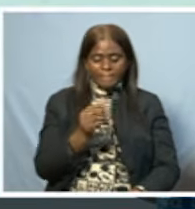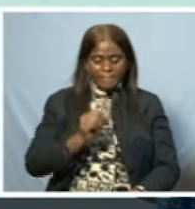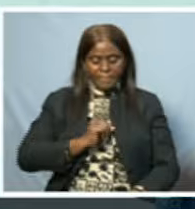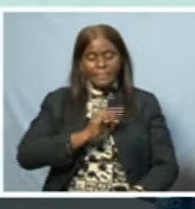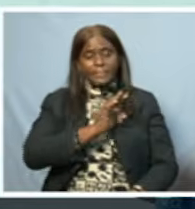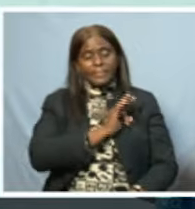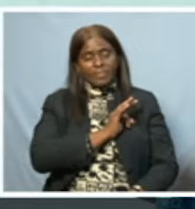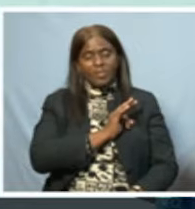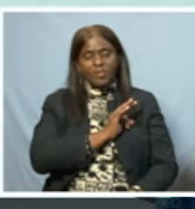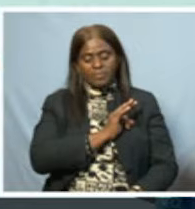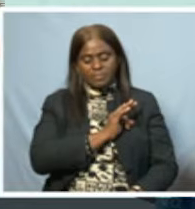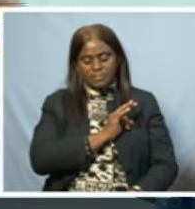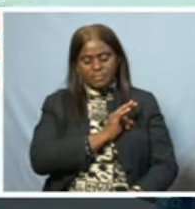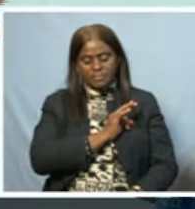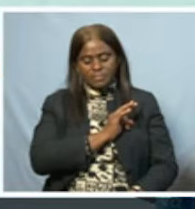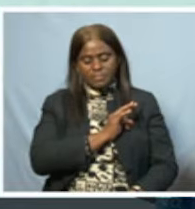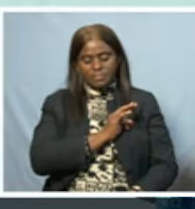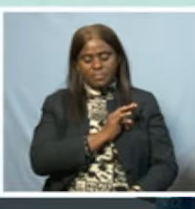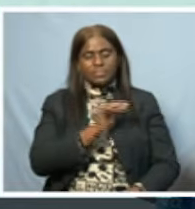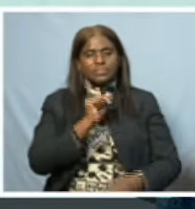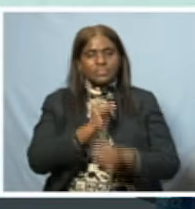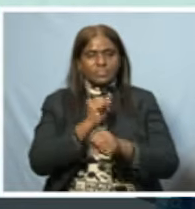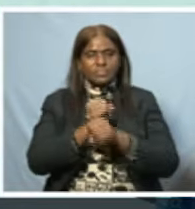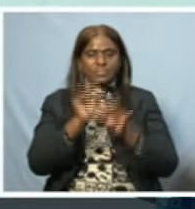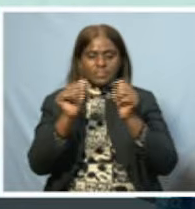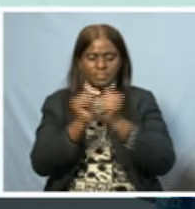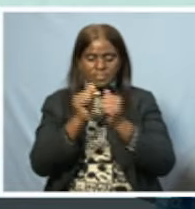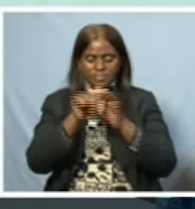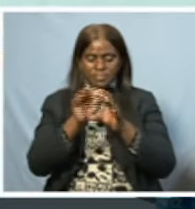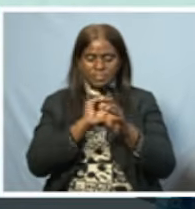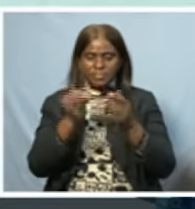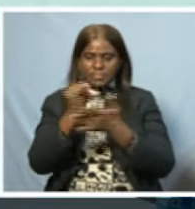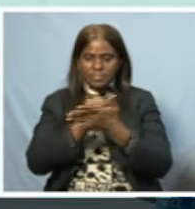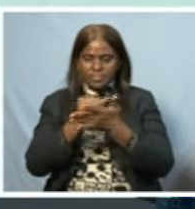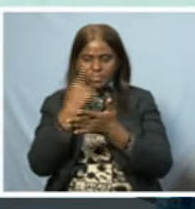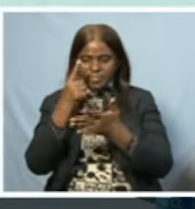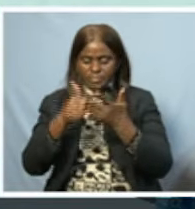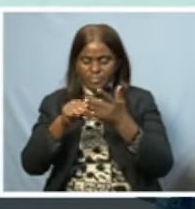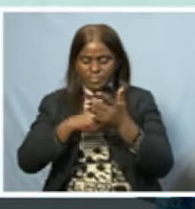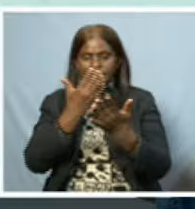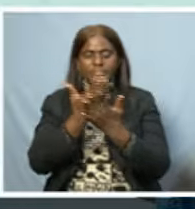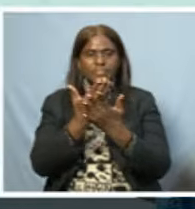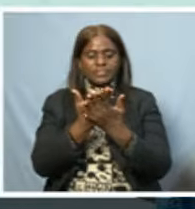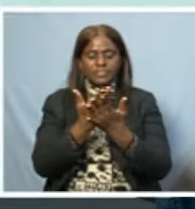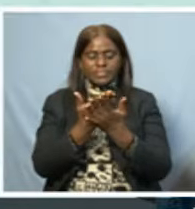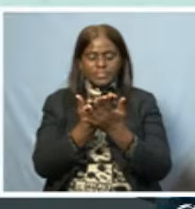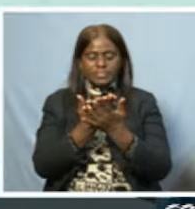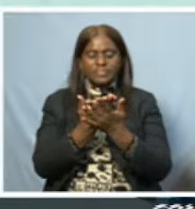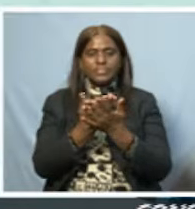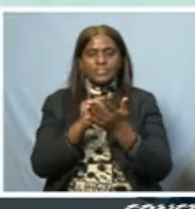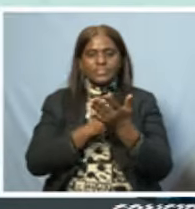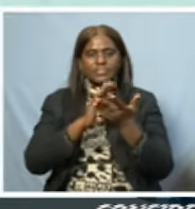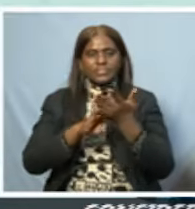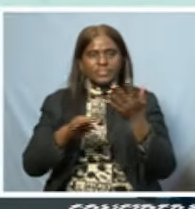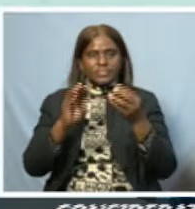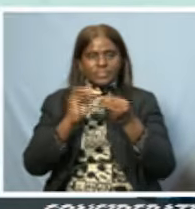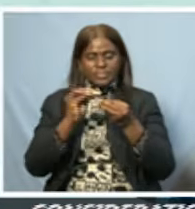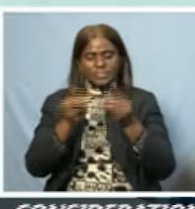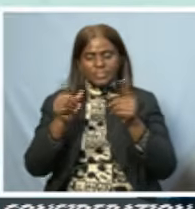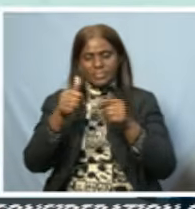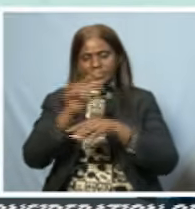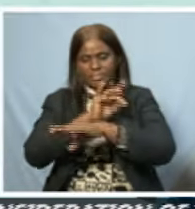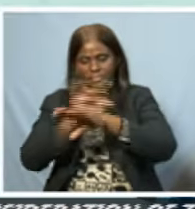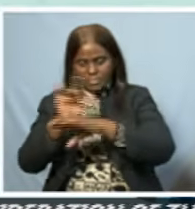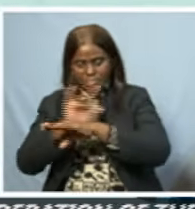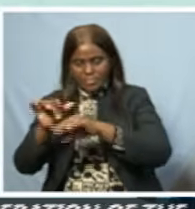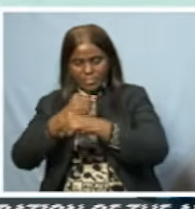staff who are doing well within our institution. Those are the ones we recommended. We believe that when those